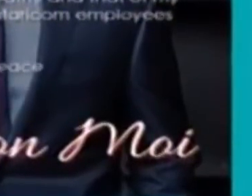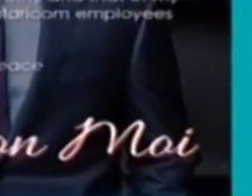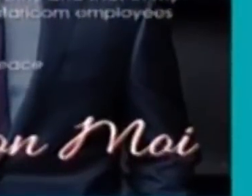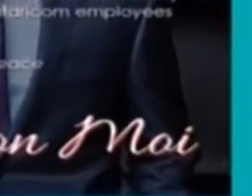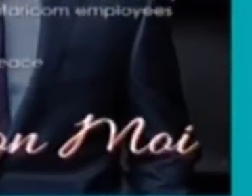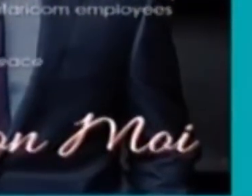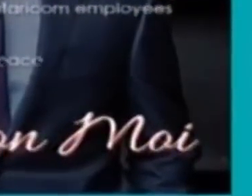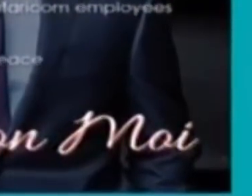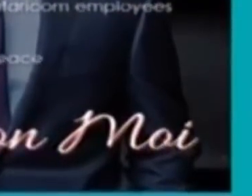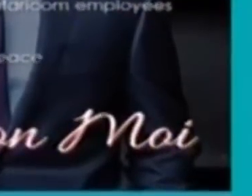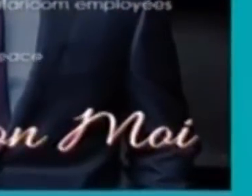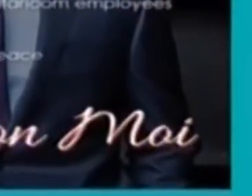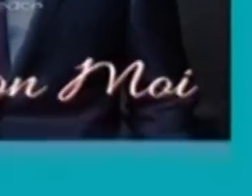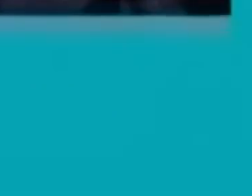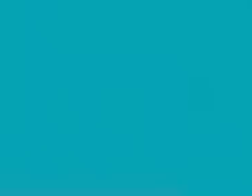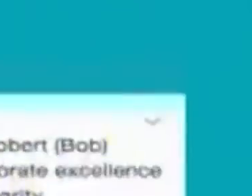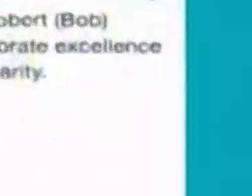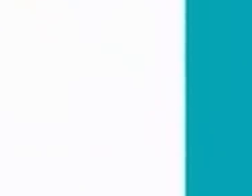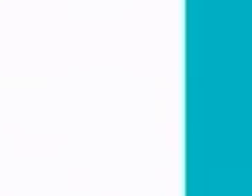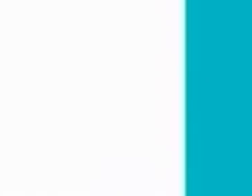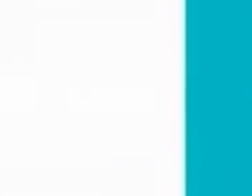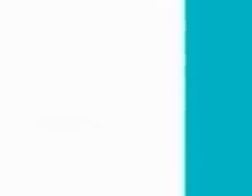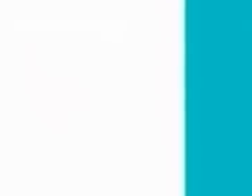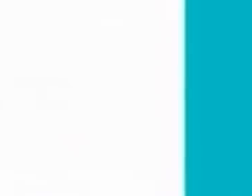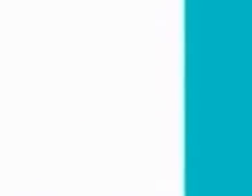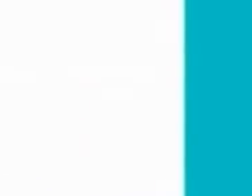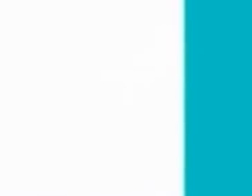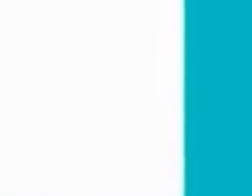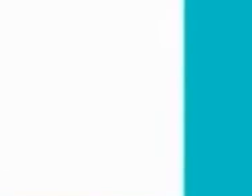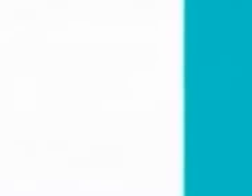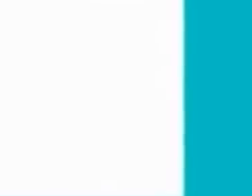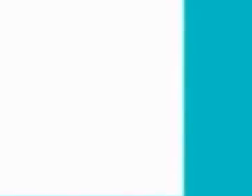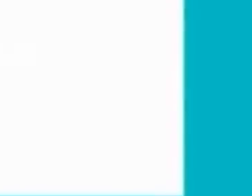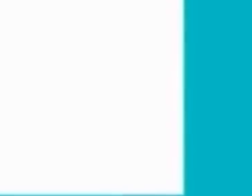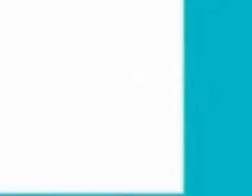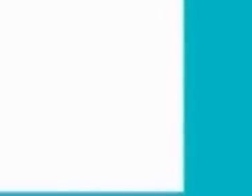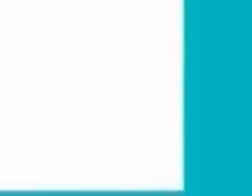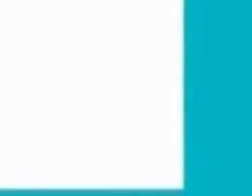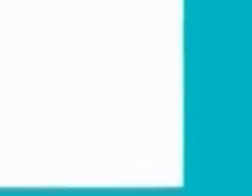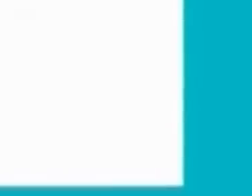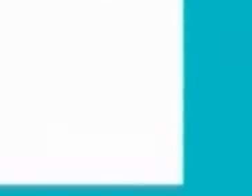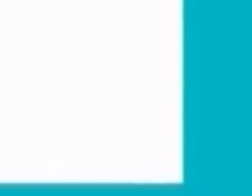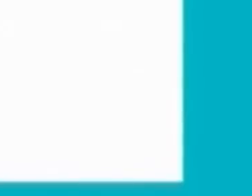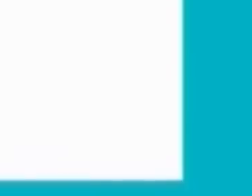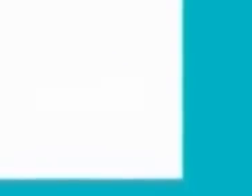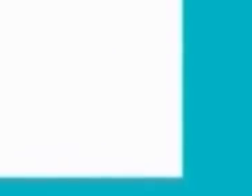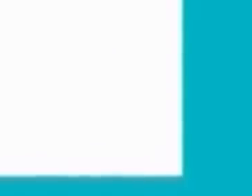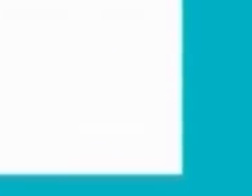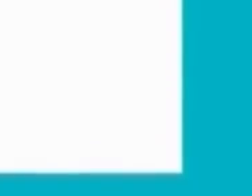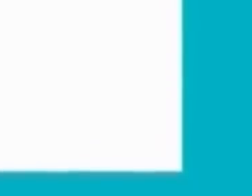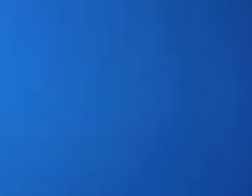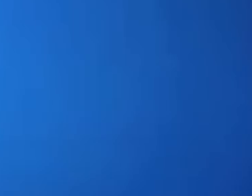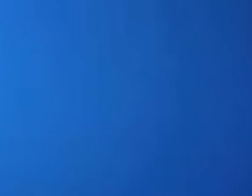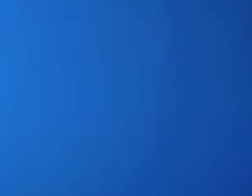profitable while breaking new grounds in innovation. ANC leader Musalia Mudavadi remembered the corporate leader for his commitment to